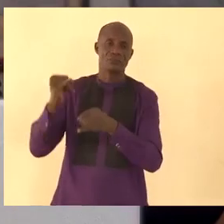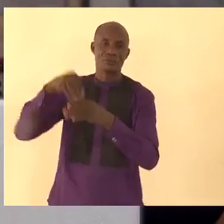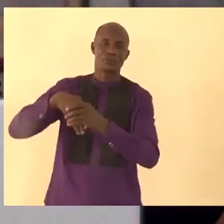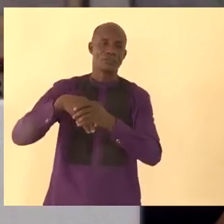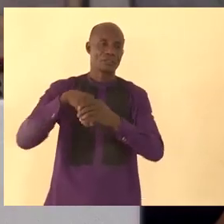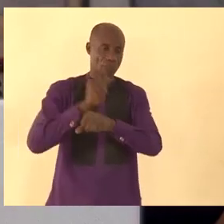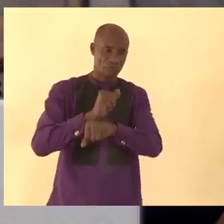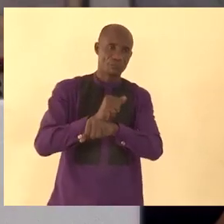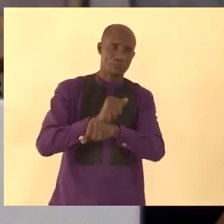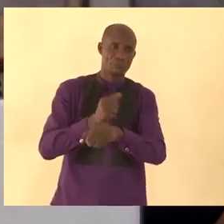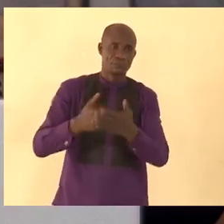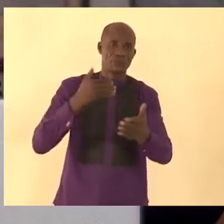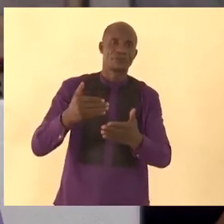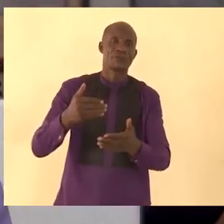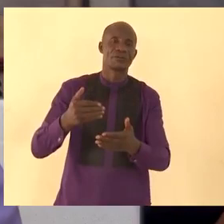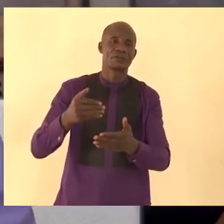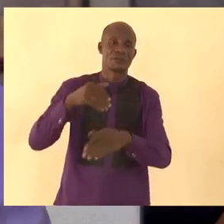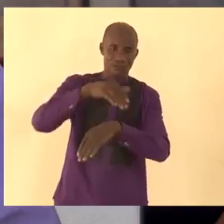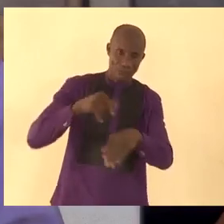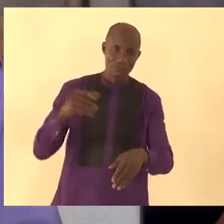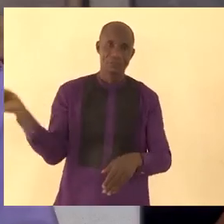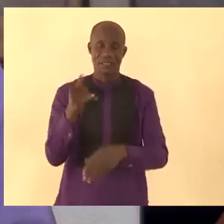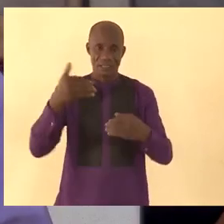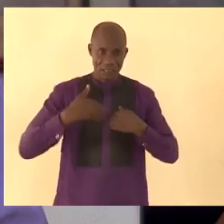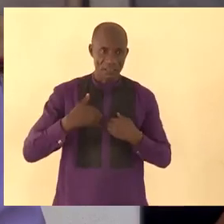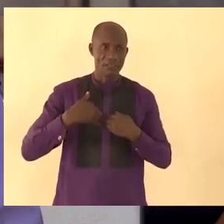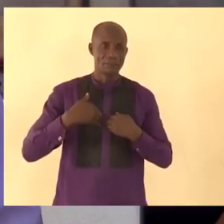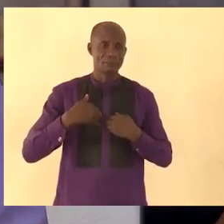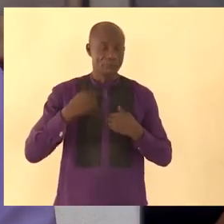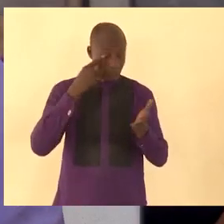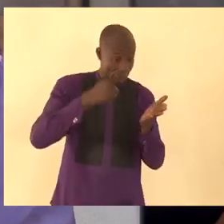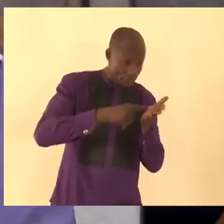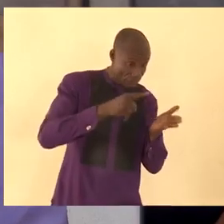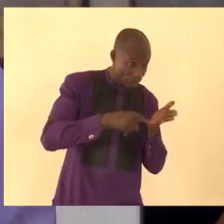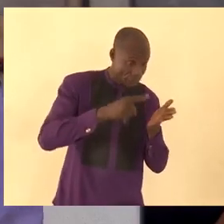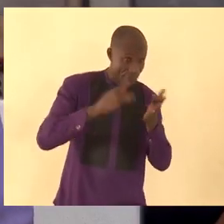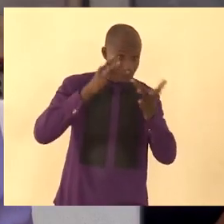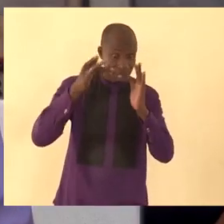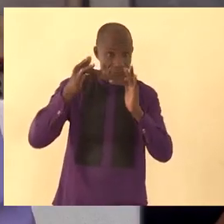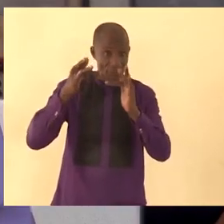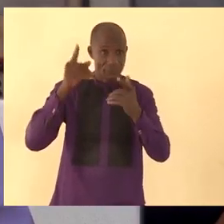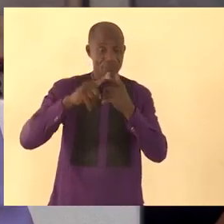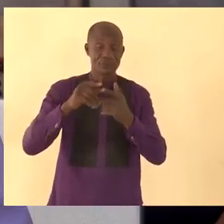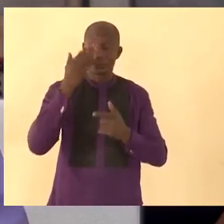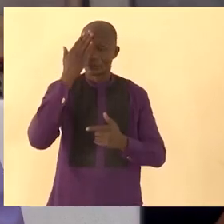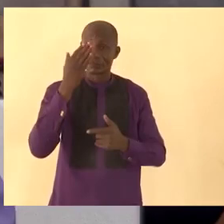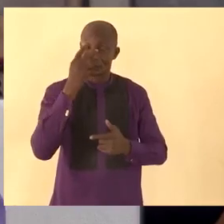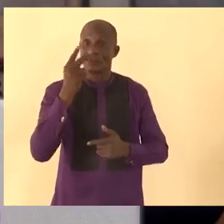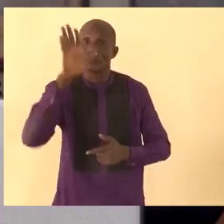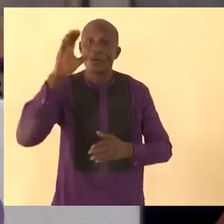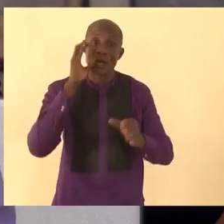you even enter, before they call you into the room. They have checked the internet to check all your